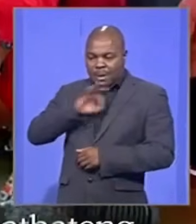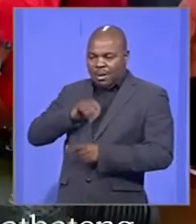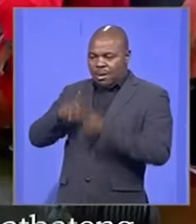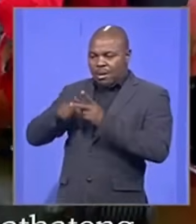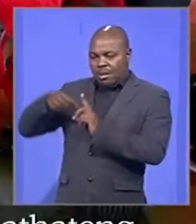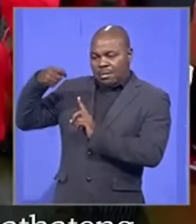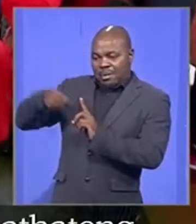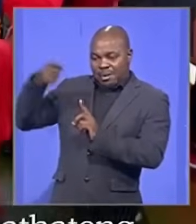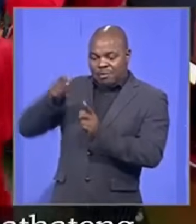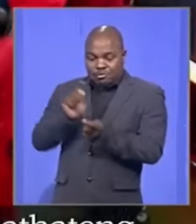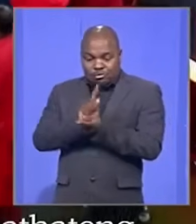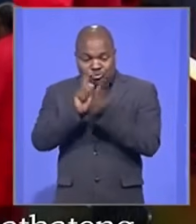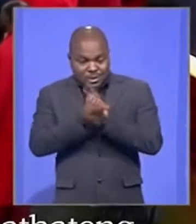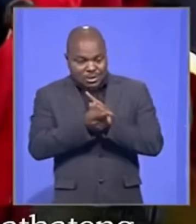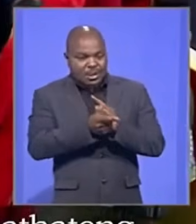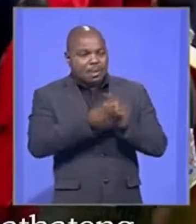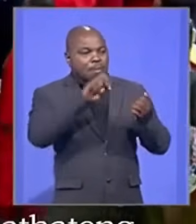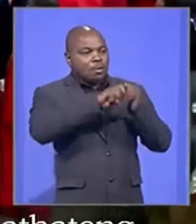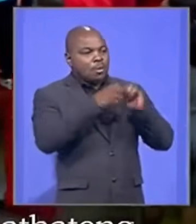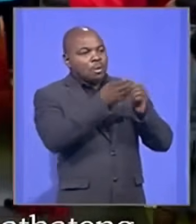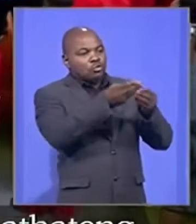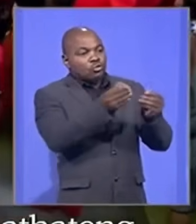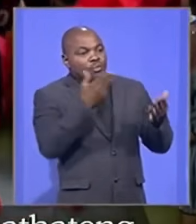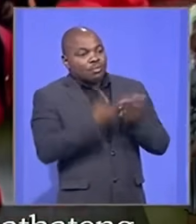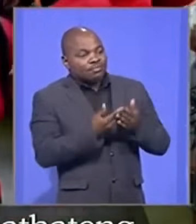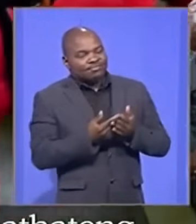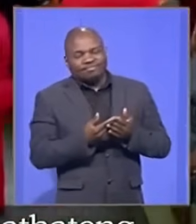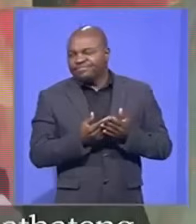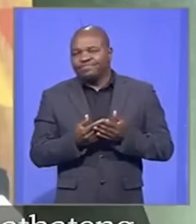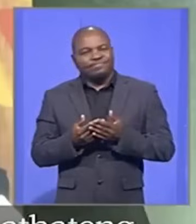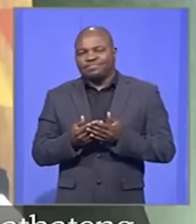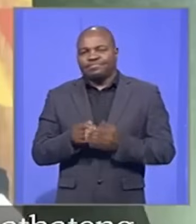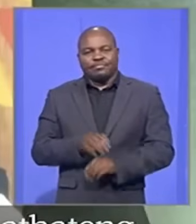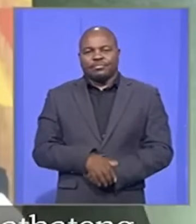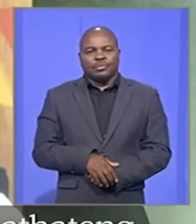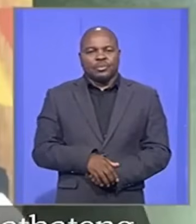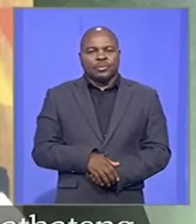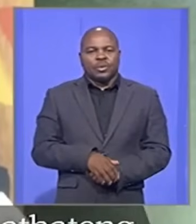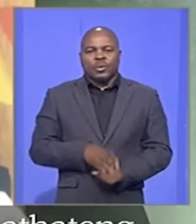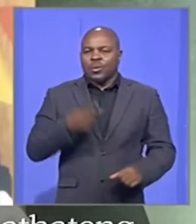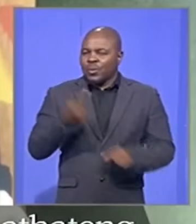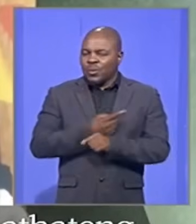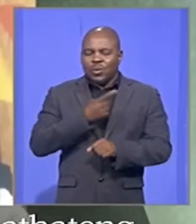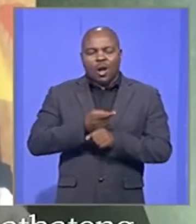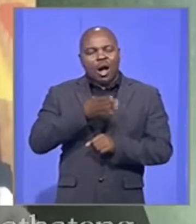keke ho rarolla mathata ba ahi a phano ya ditshebeletso. There will always be these continuous